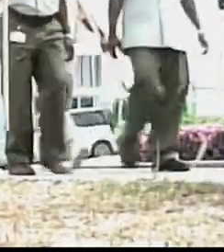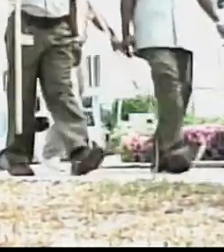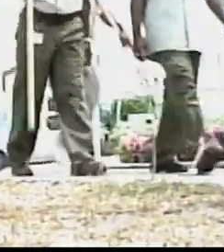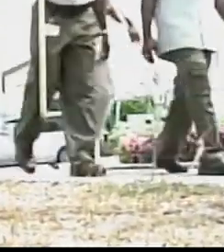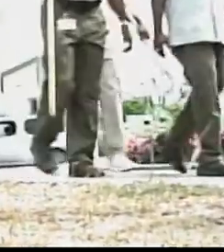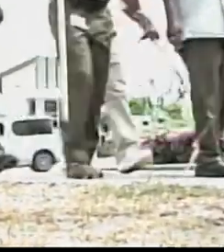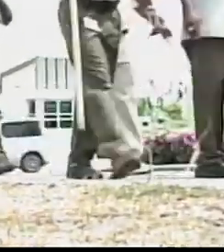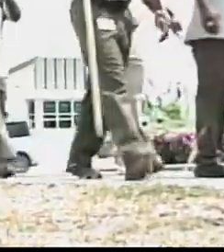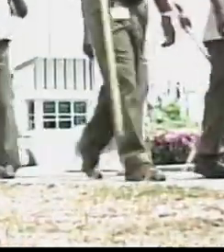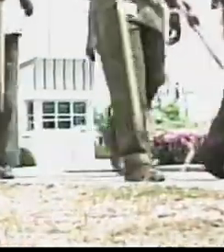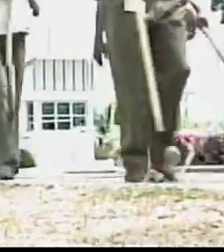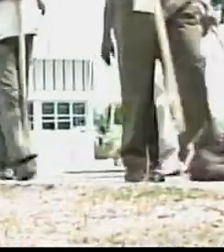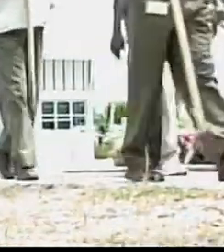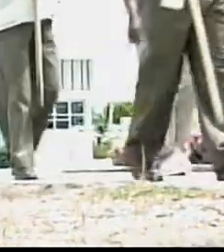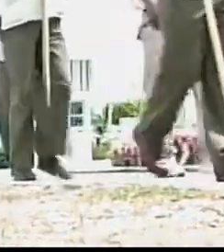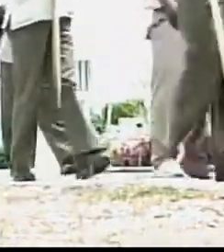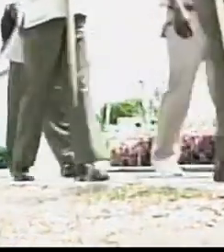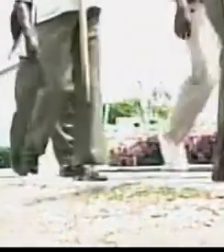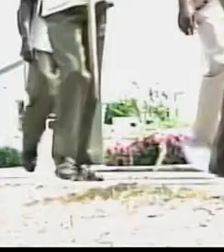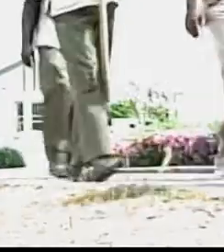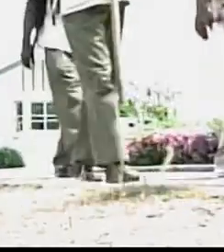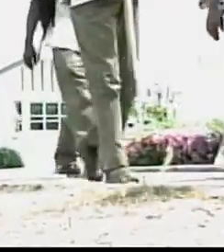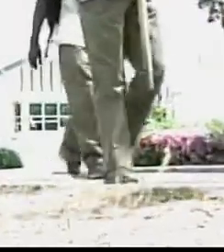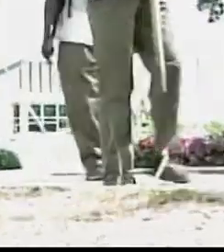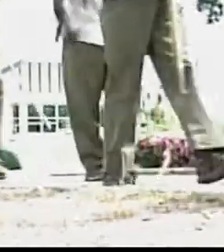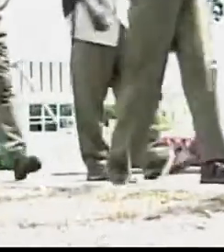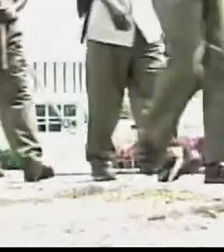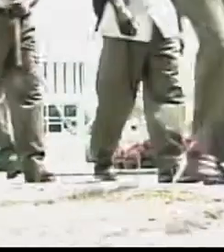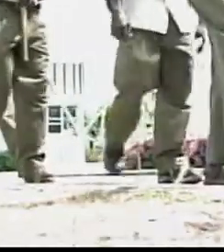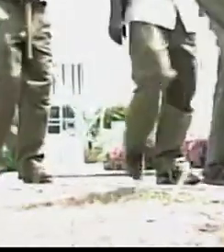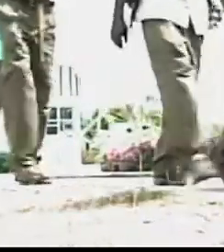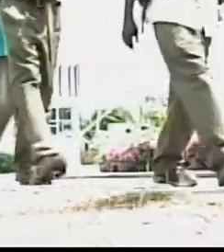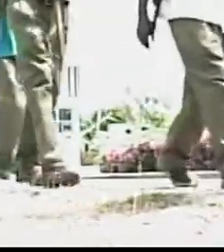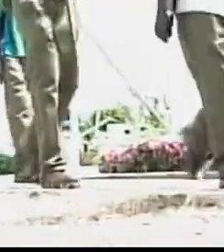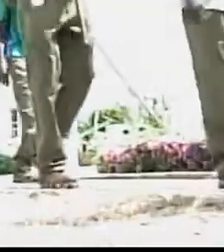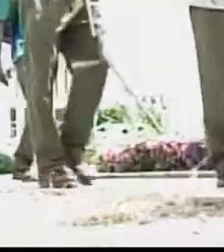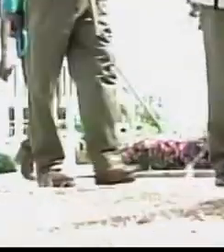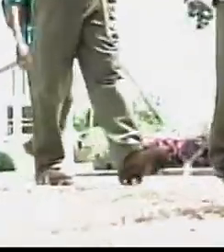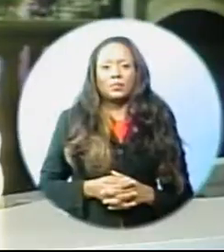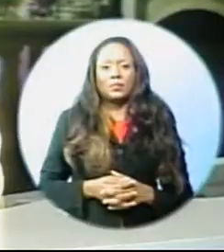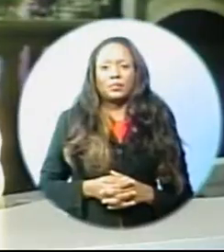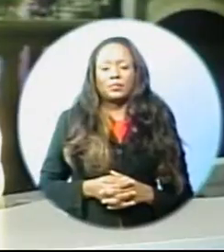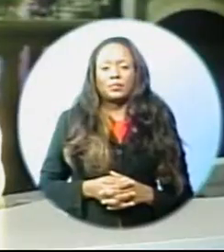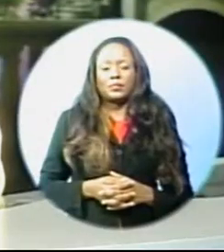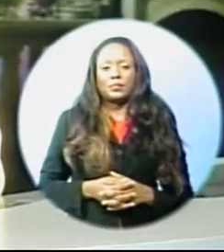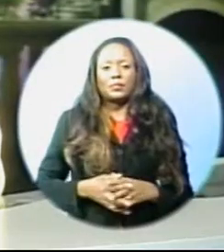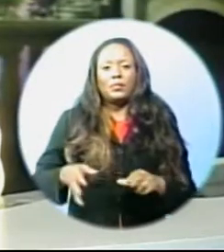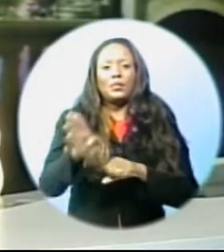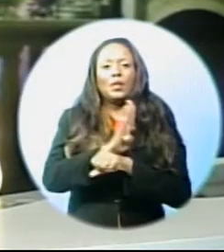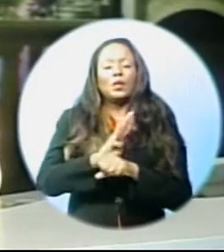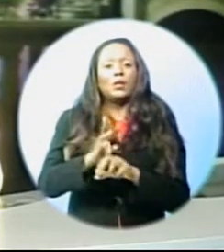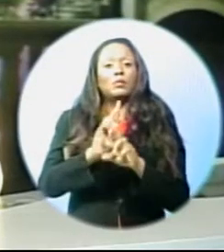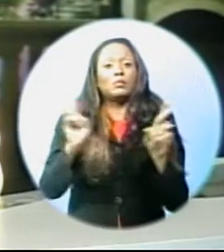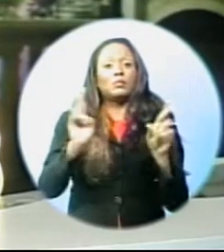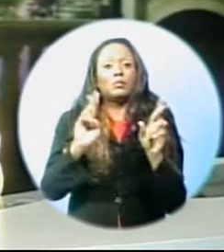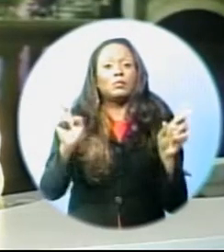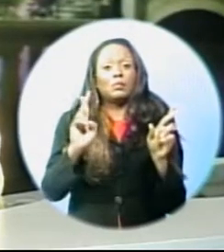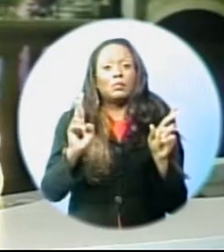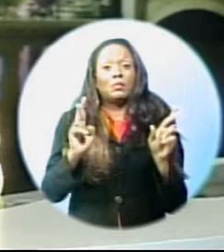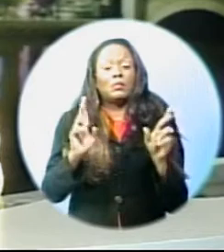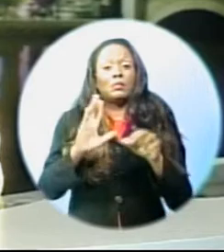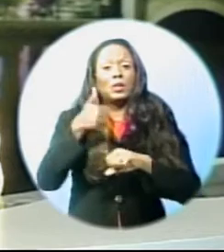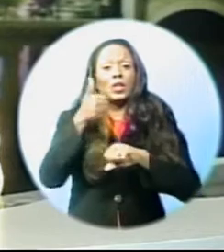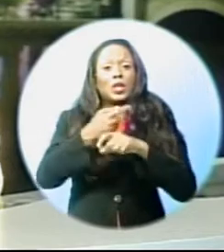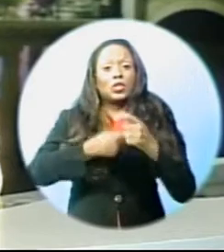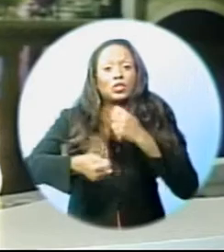into day 7 of their strike tomorrow. Denise Blackman, CBC News. Barbados is launching a trade mission